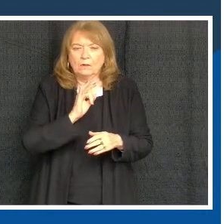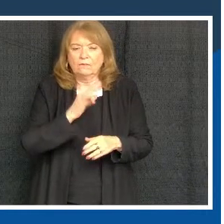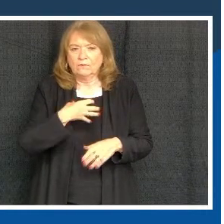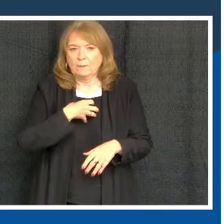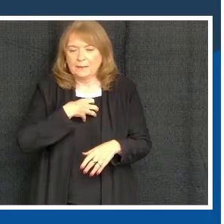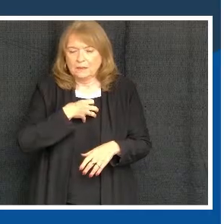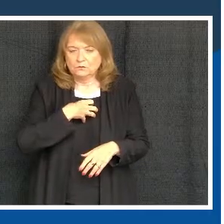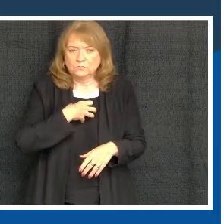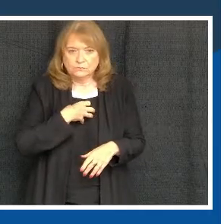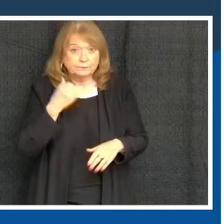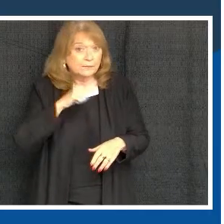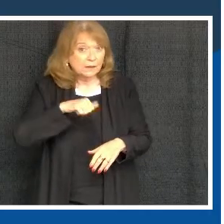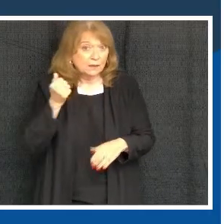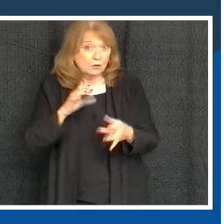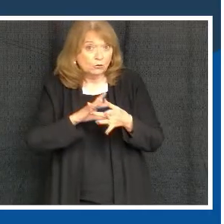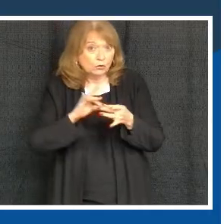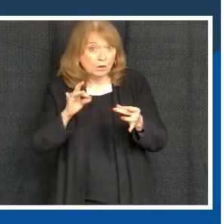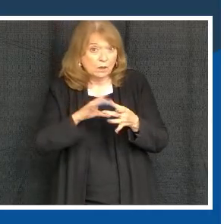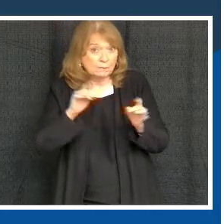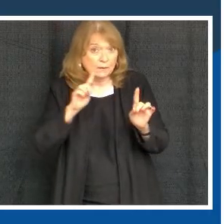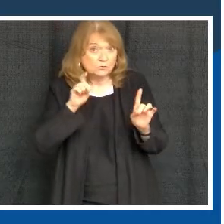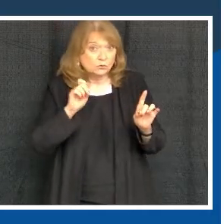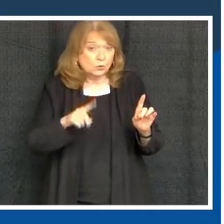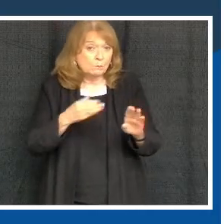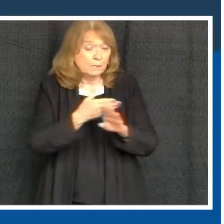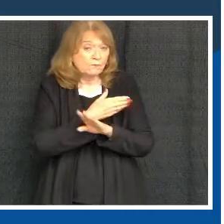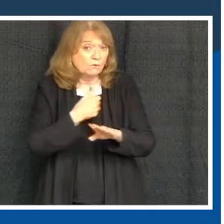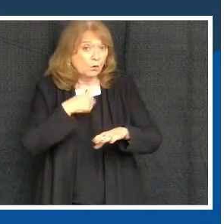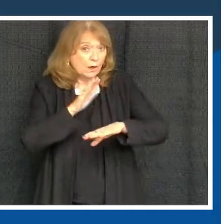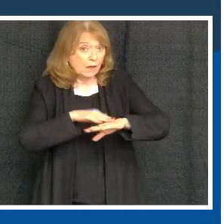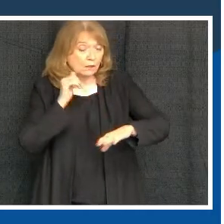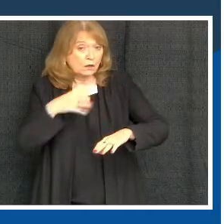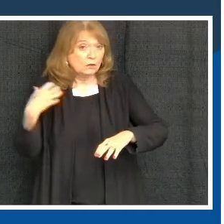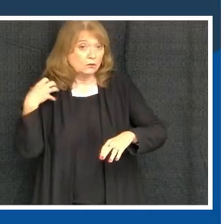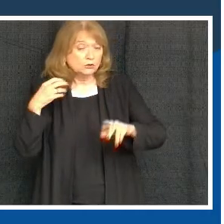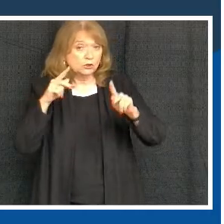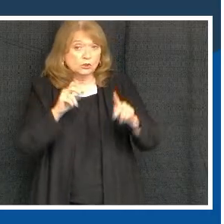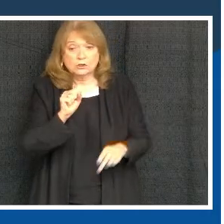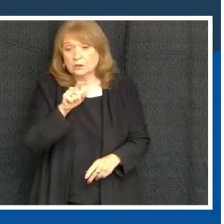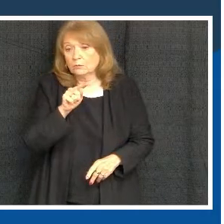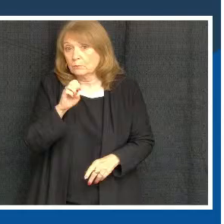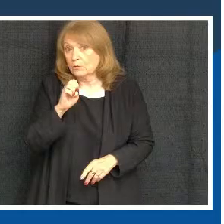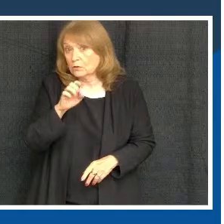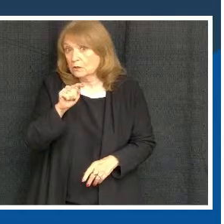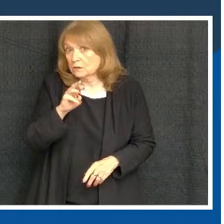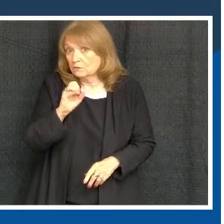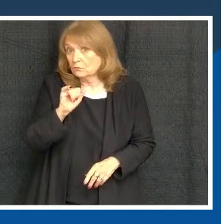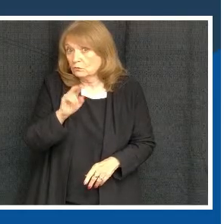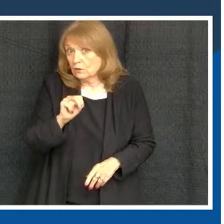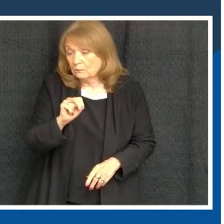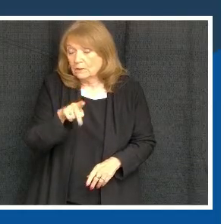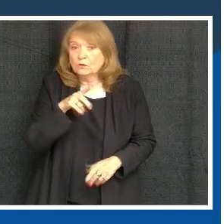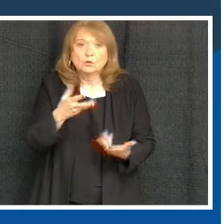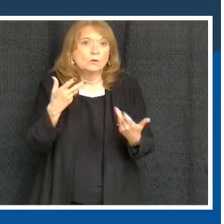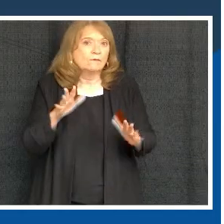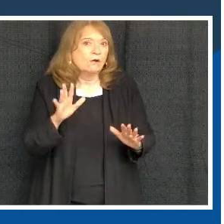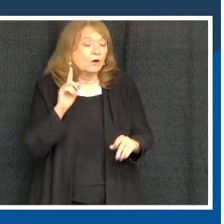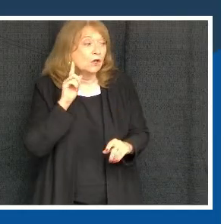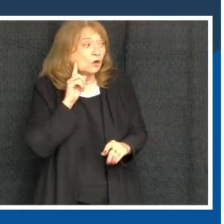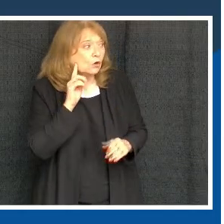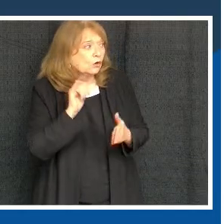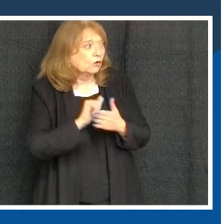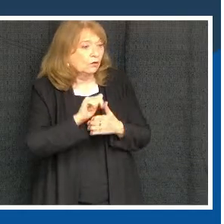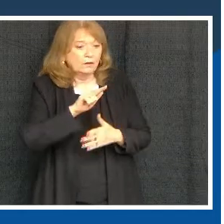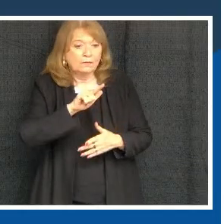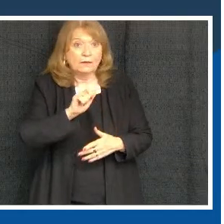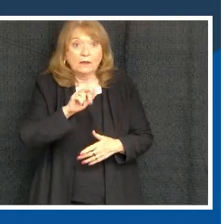comment or question regarding the consent agenda? Before I call on Chairman Streetman, you've all heard that Lori